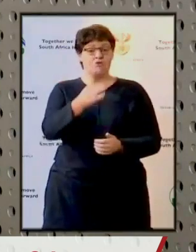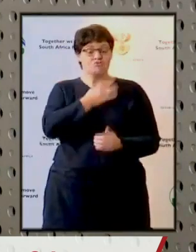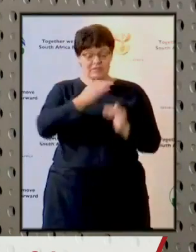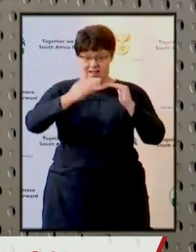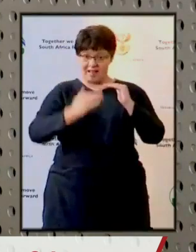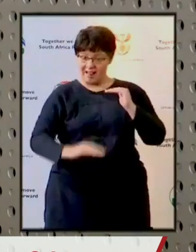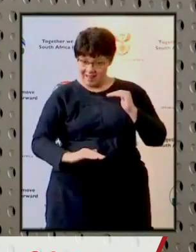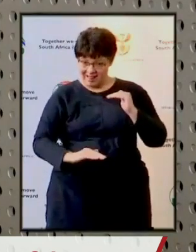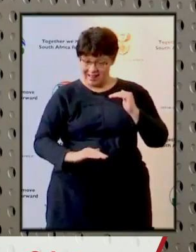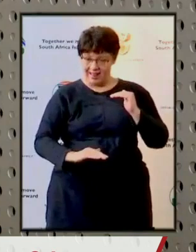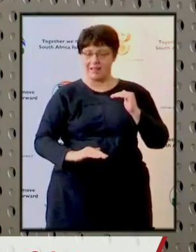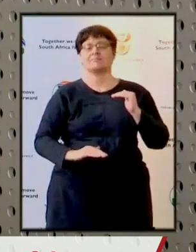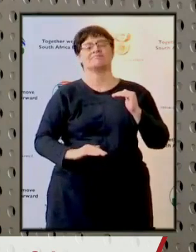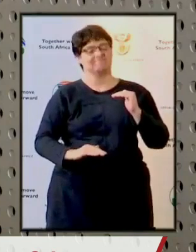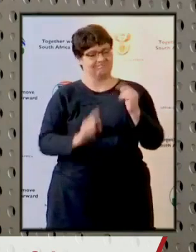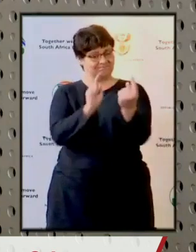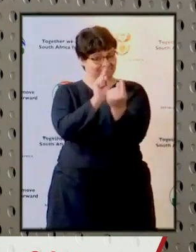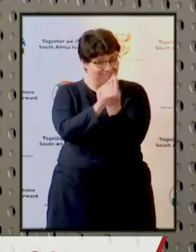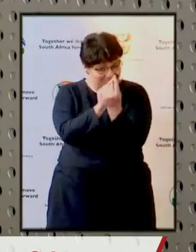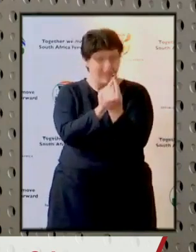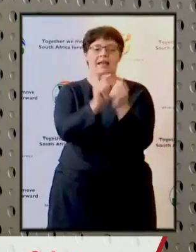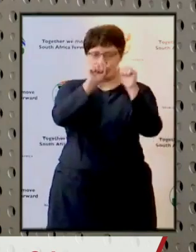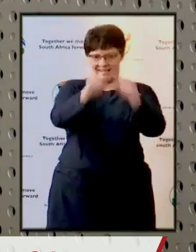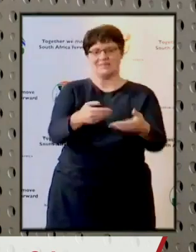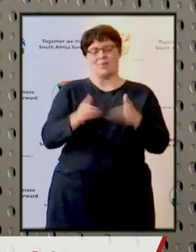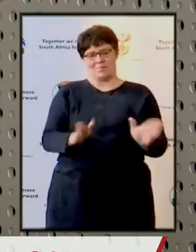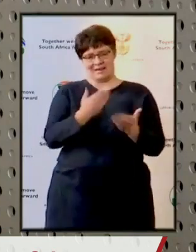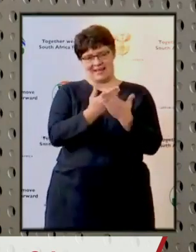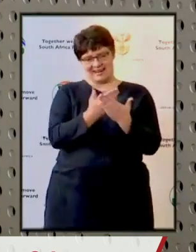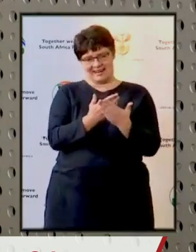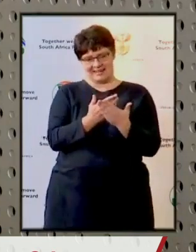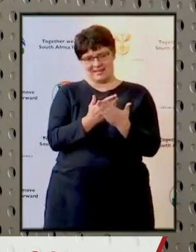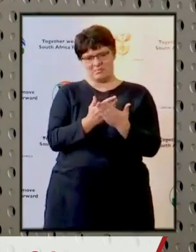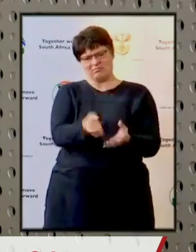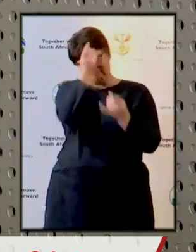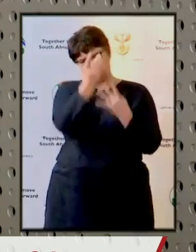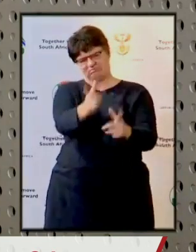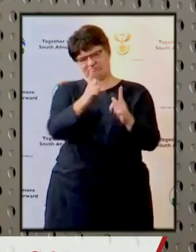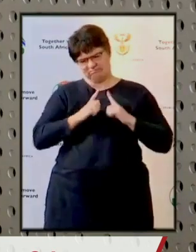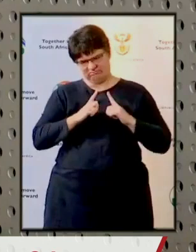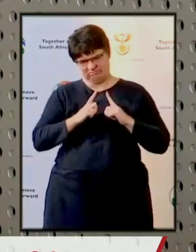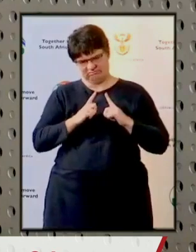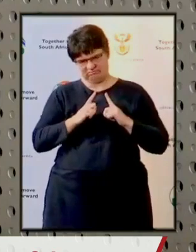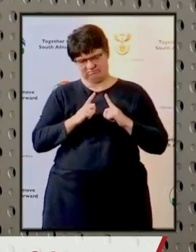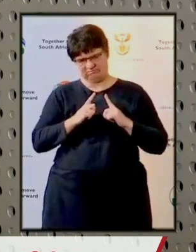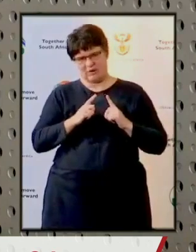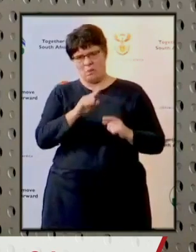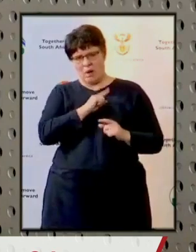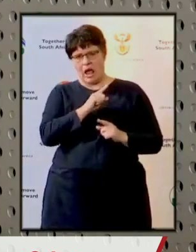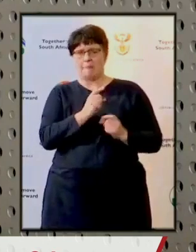gone, that would be opened. But I thought I should just say, because it was one of those